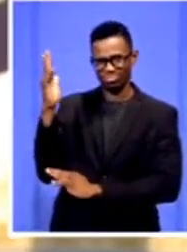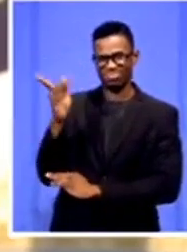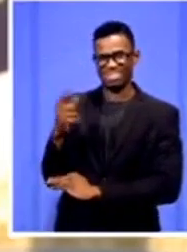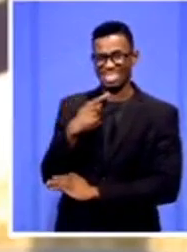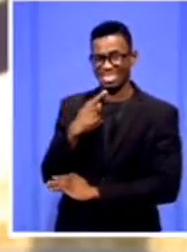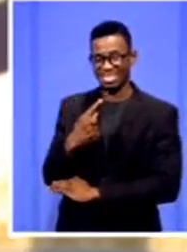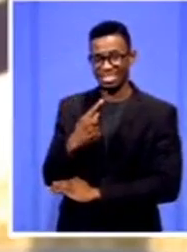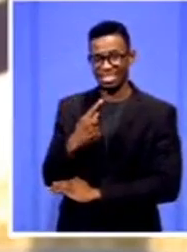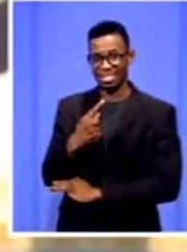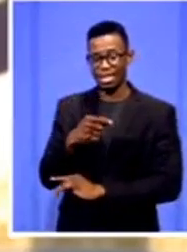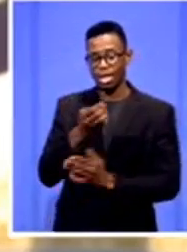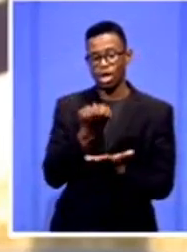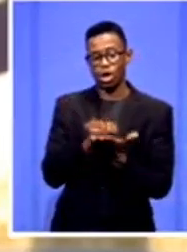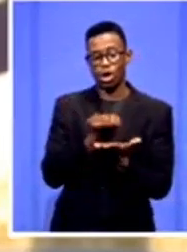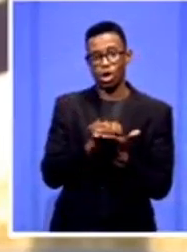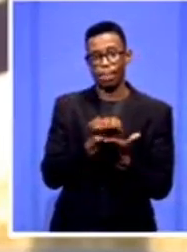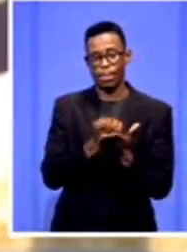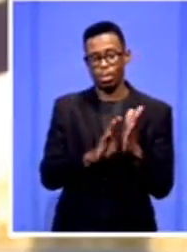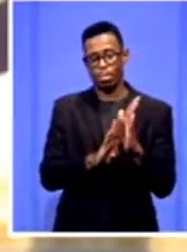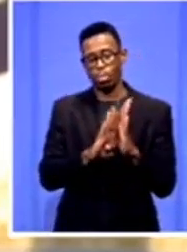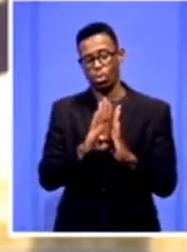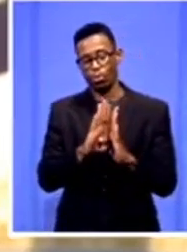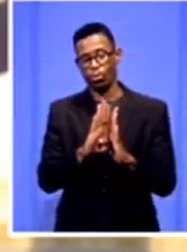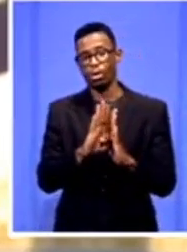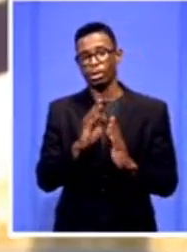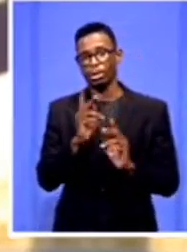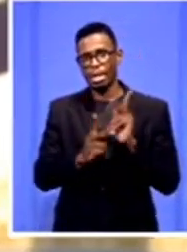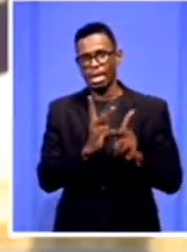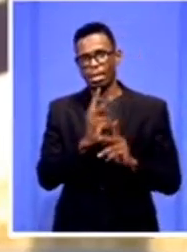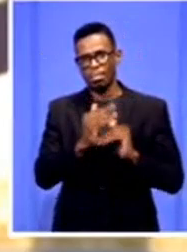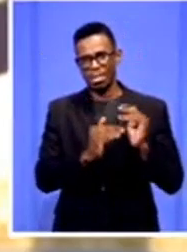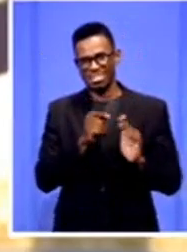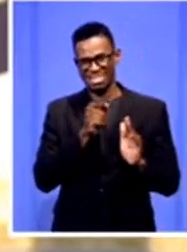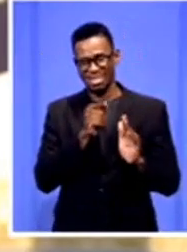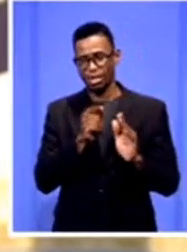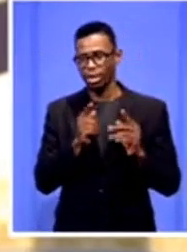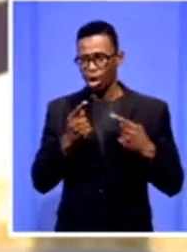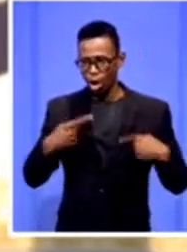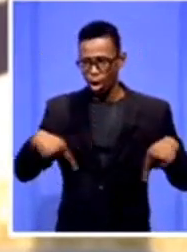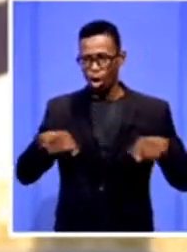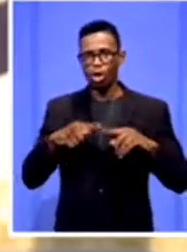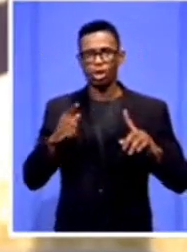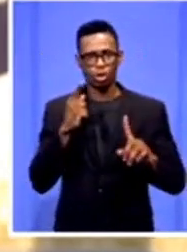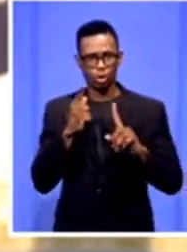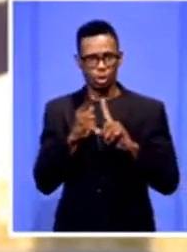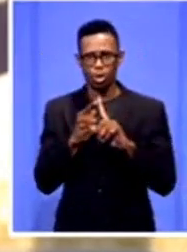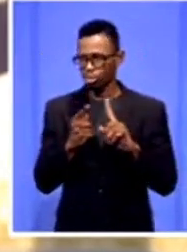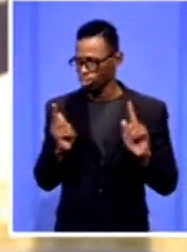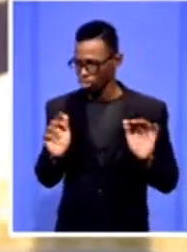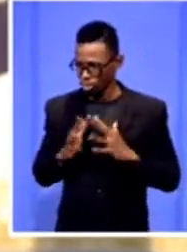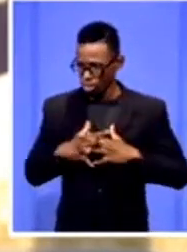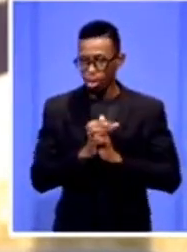reconstruction and recovery plan is our common program to turn back the tide of our economic